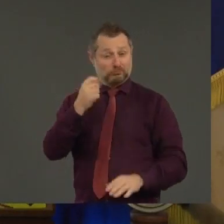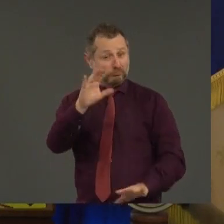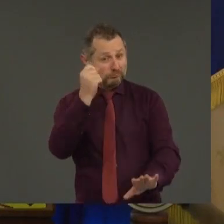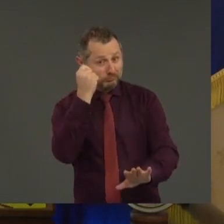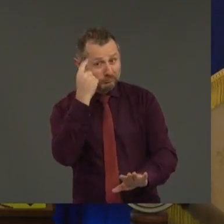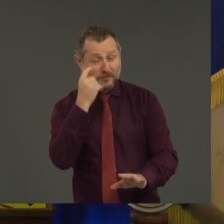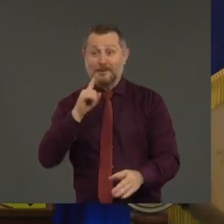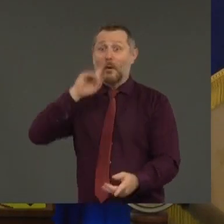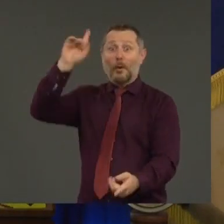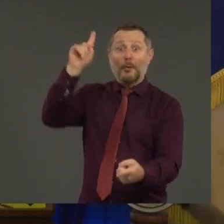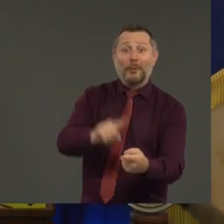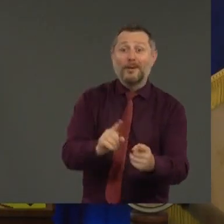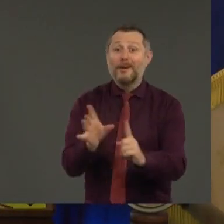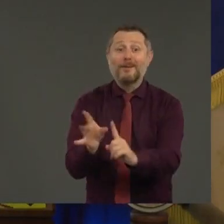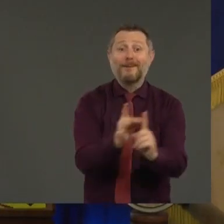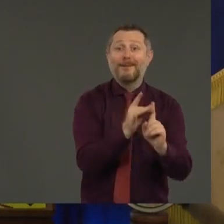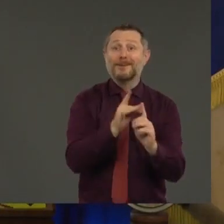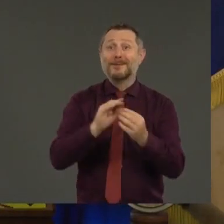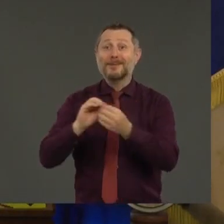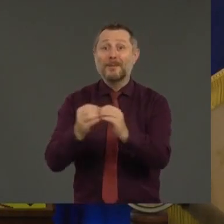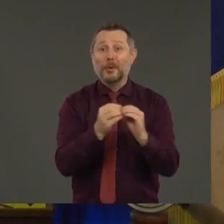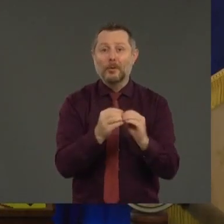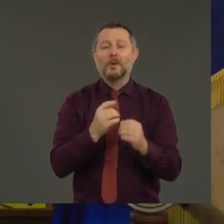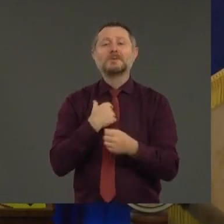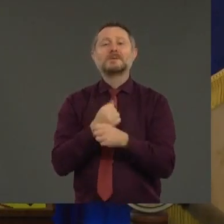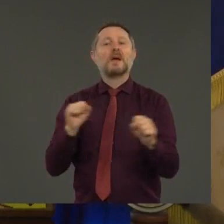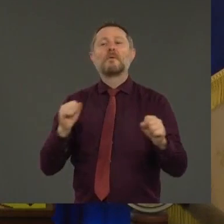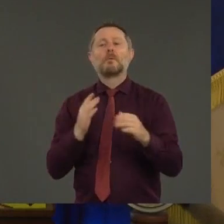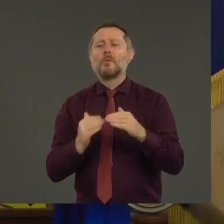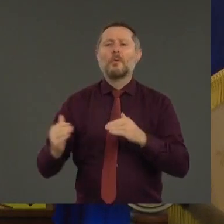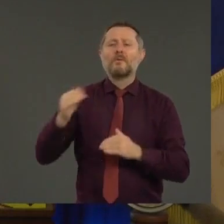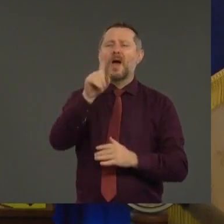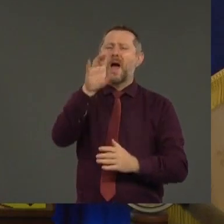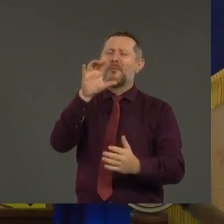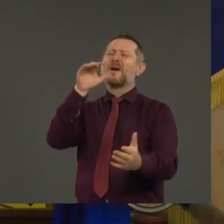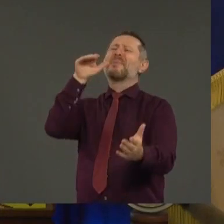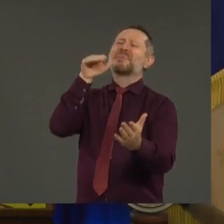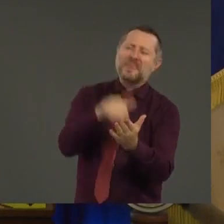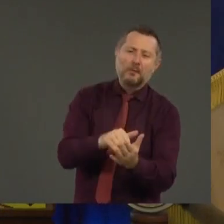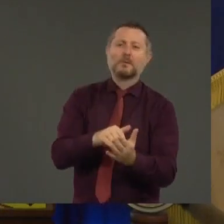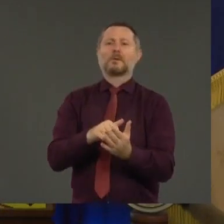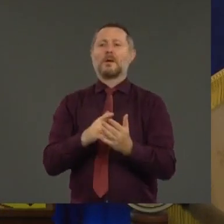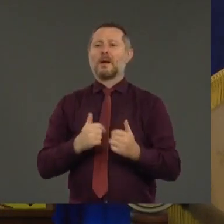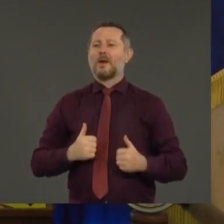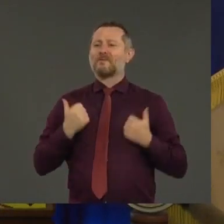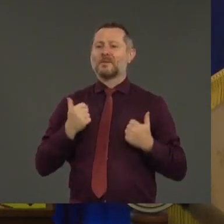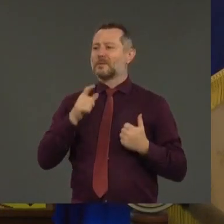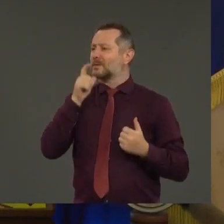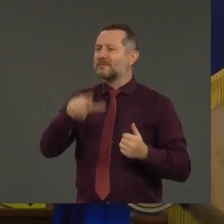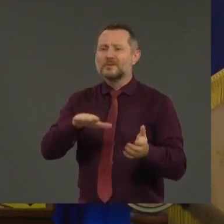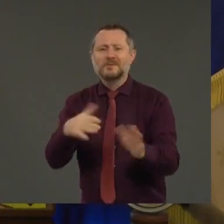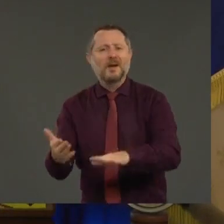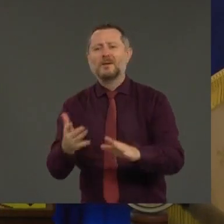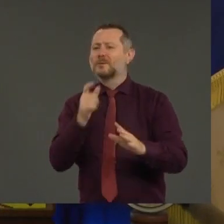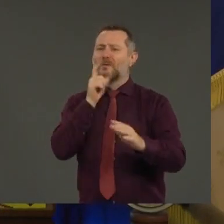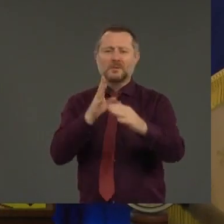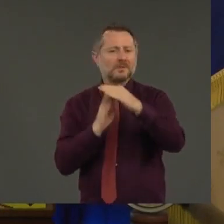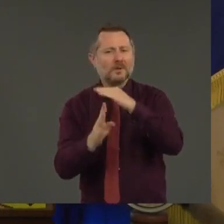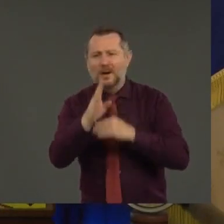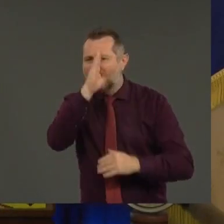rate, we saved over 100,000 people from being hospitalized and possibly dying. Just think about